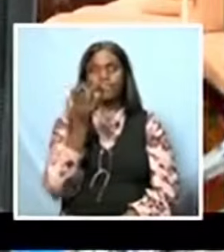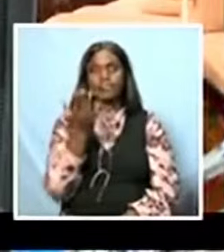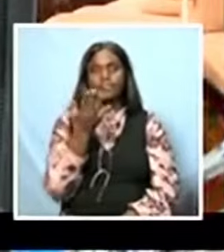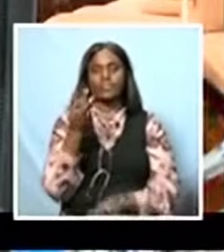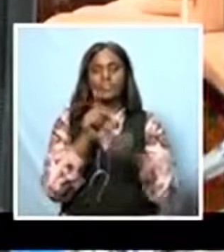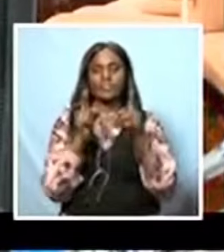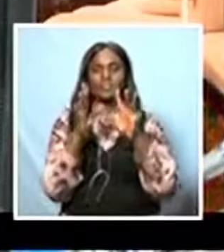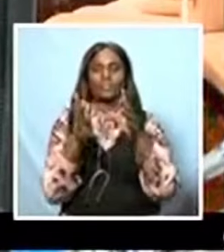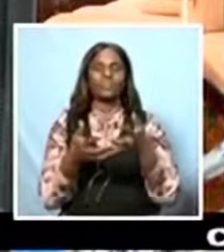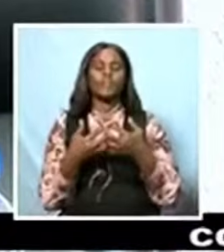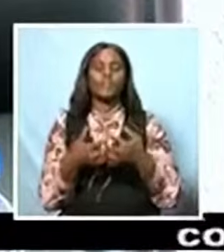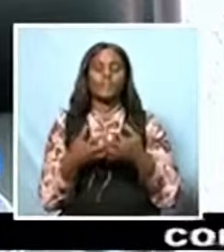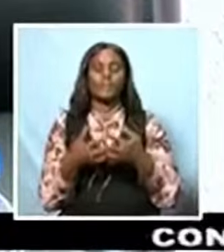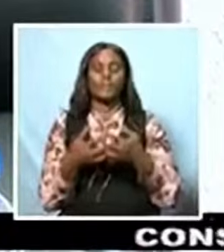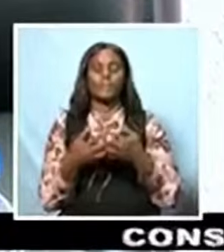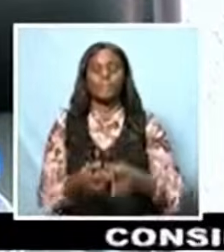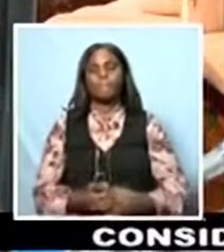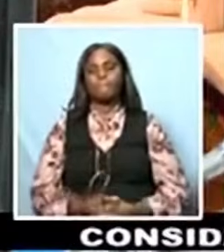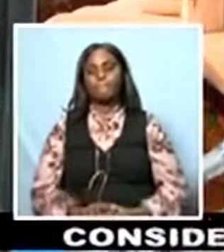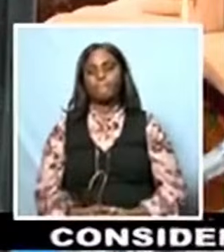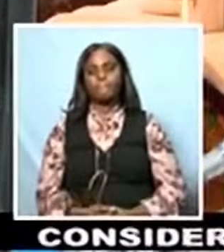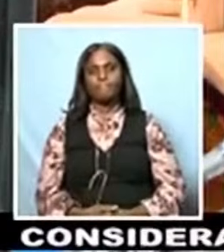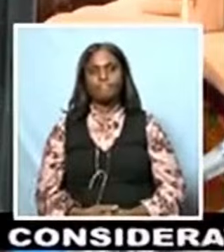Director Engineering, maybe you can come in.